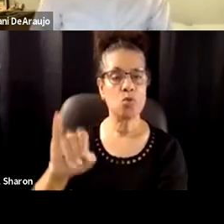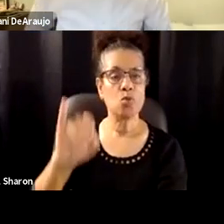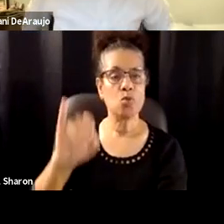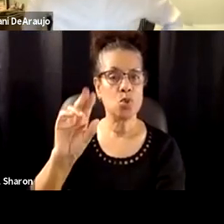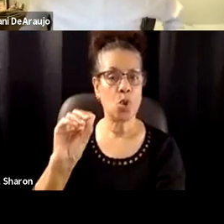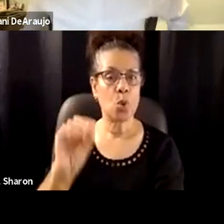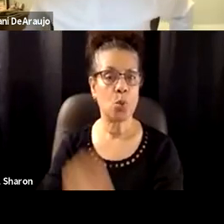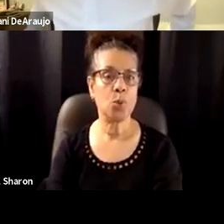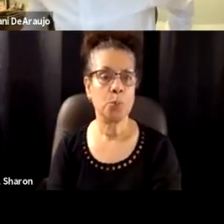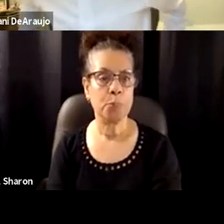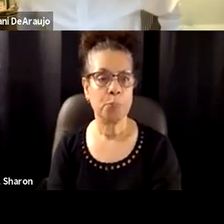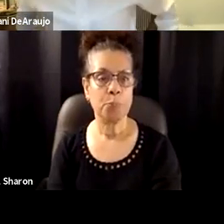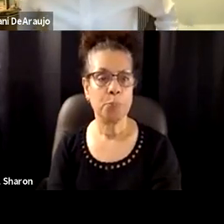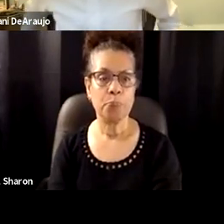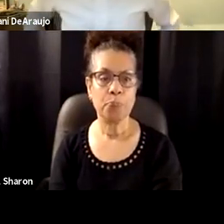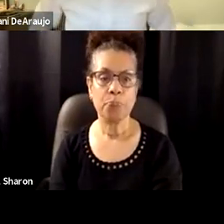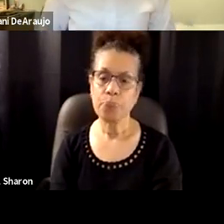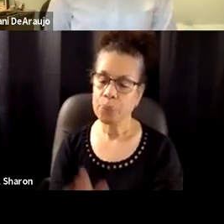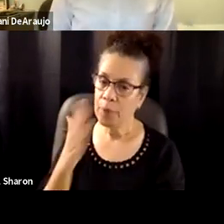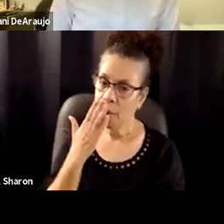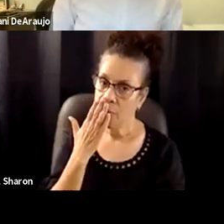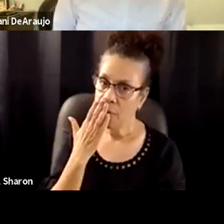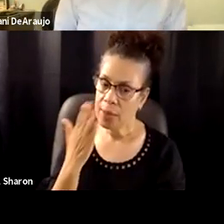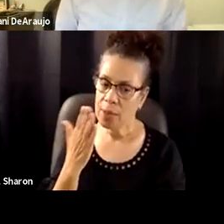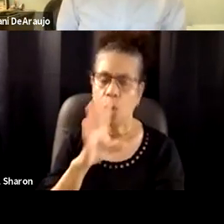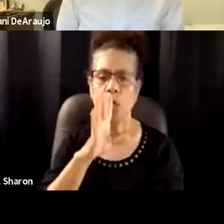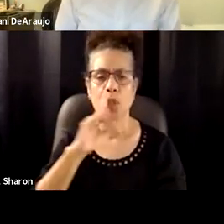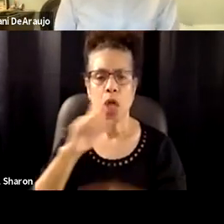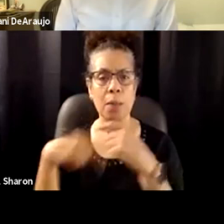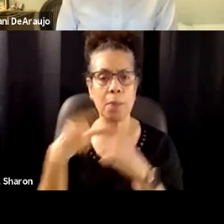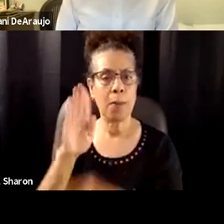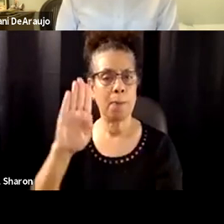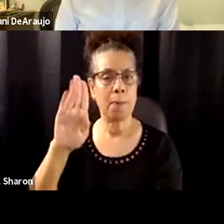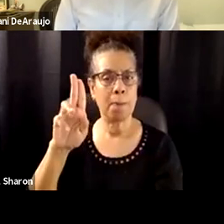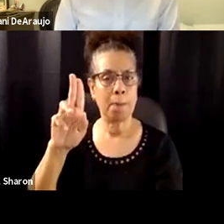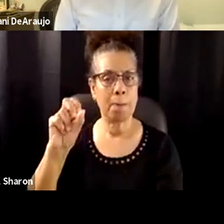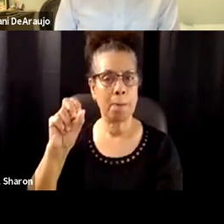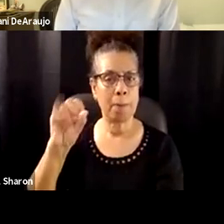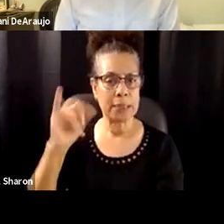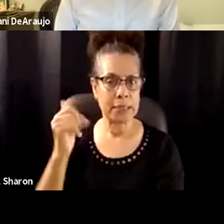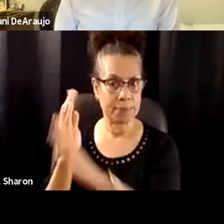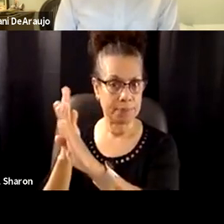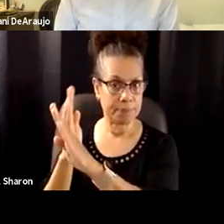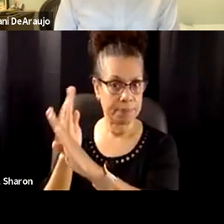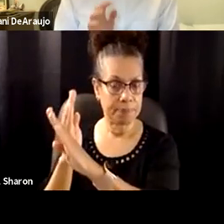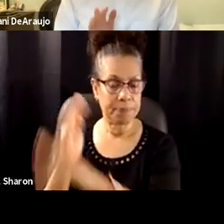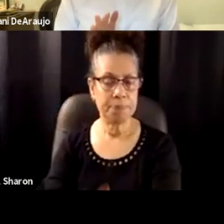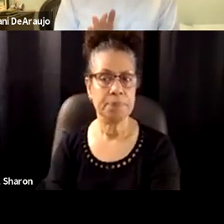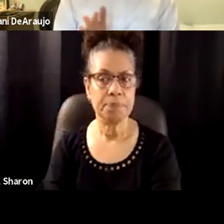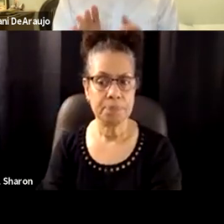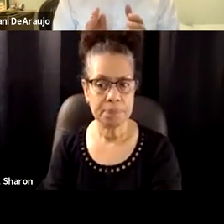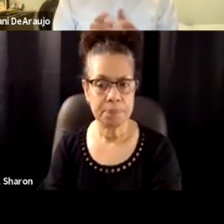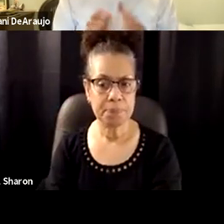thank you madam chair uh with respect to busing um a few a few issues on that um what is